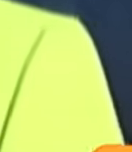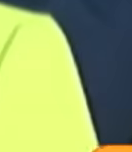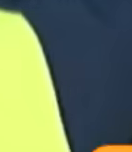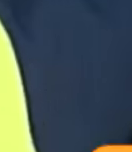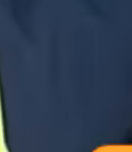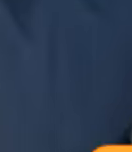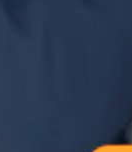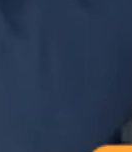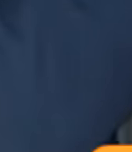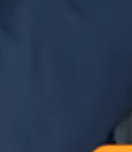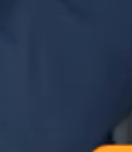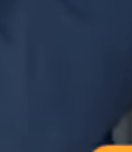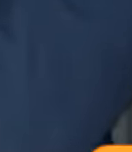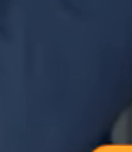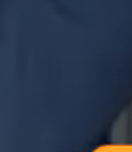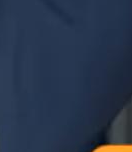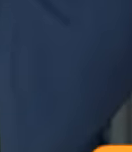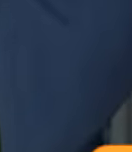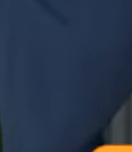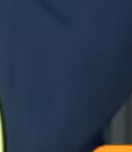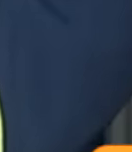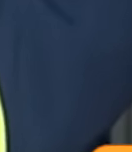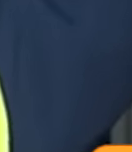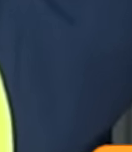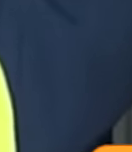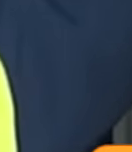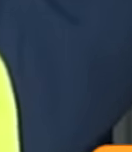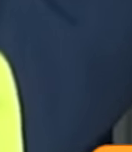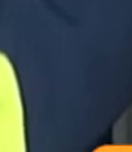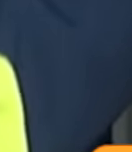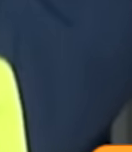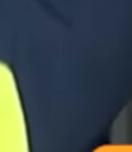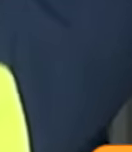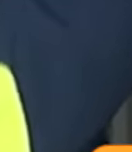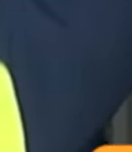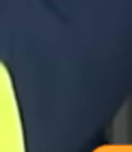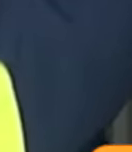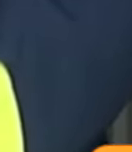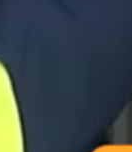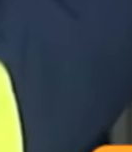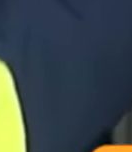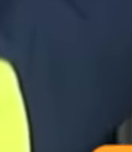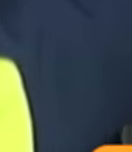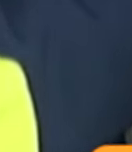information. And we would like to engage him so that he can give us that information.